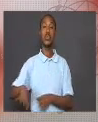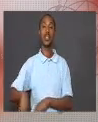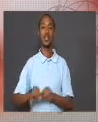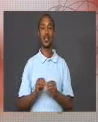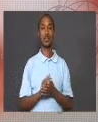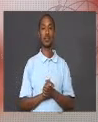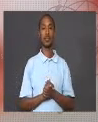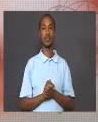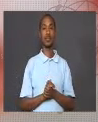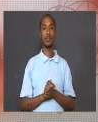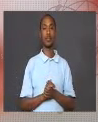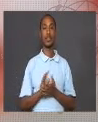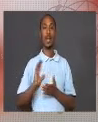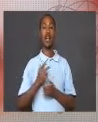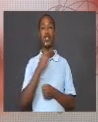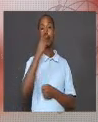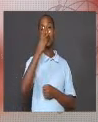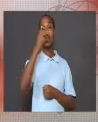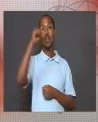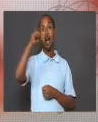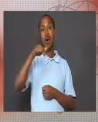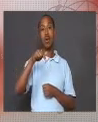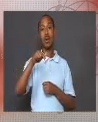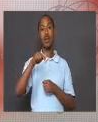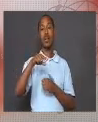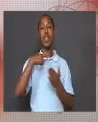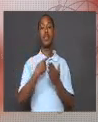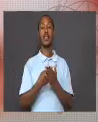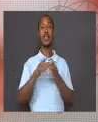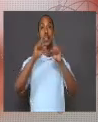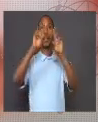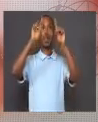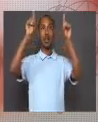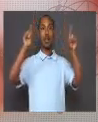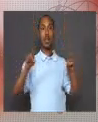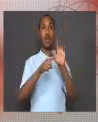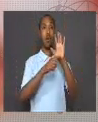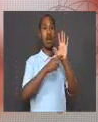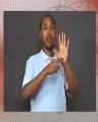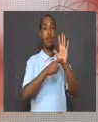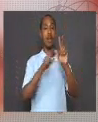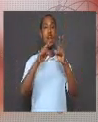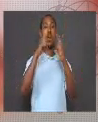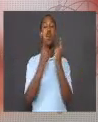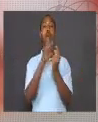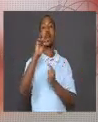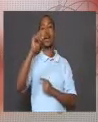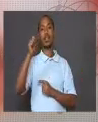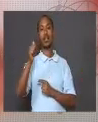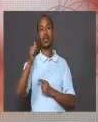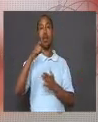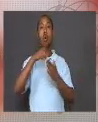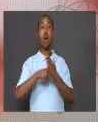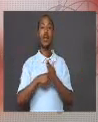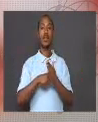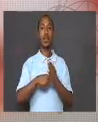Students, as you look down this column of noble gases, what do you note